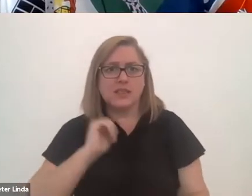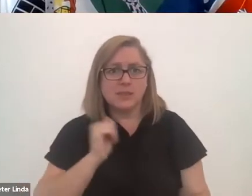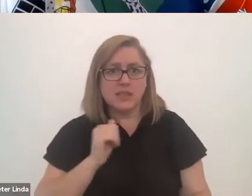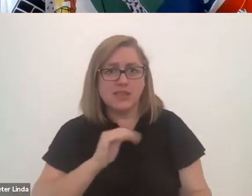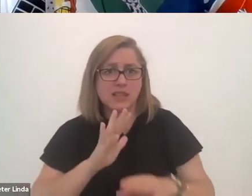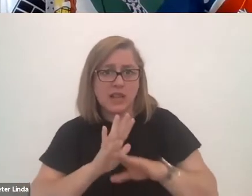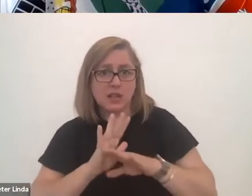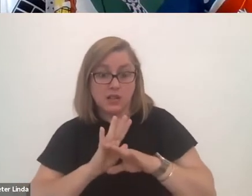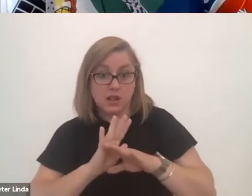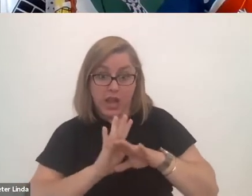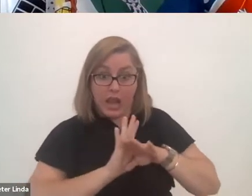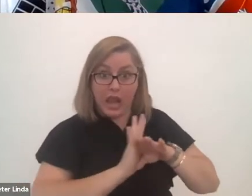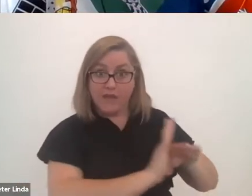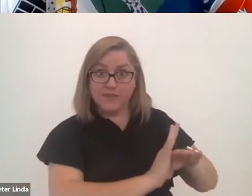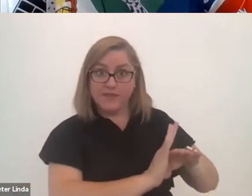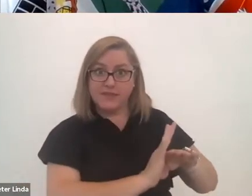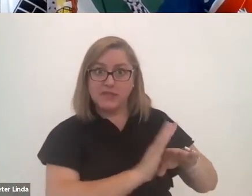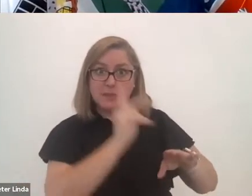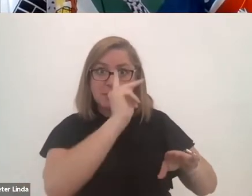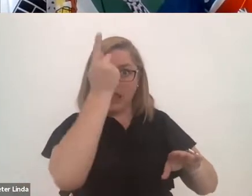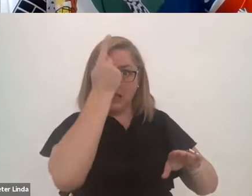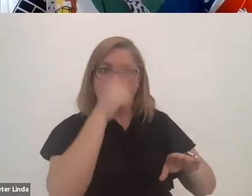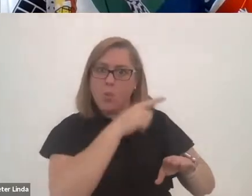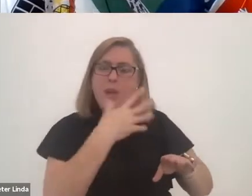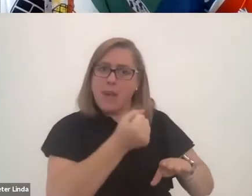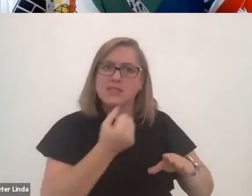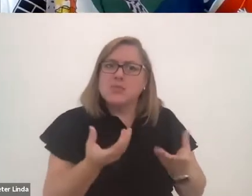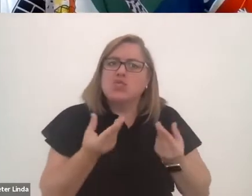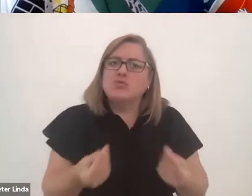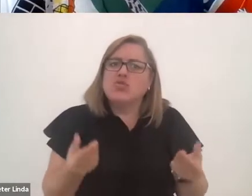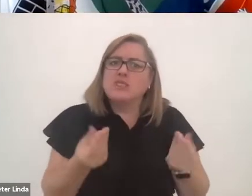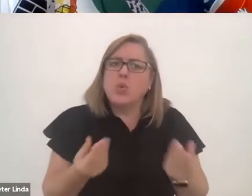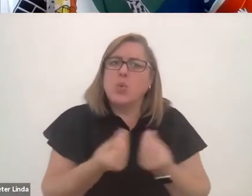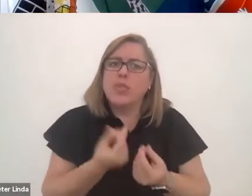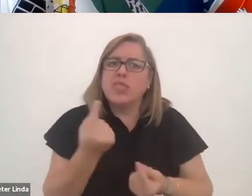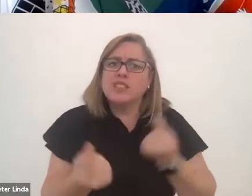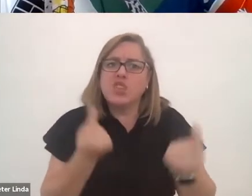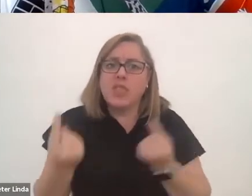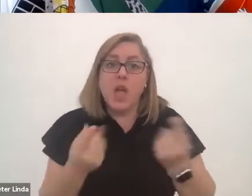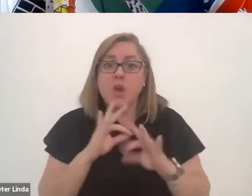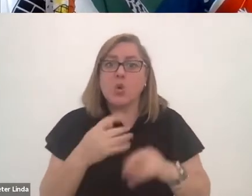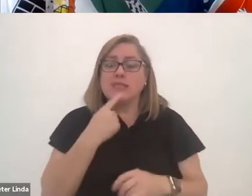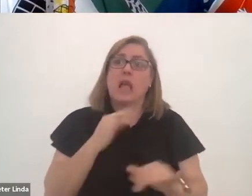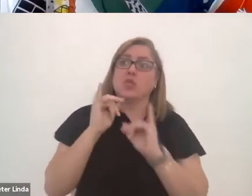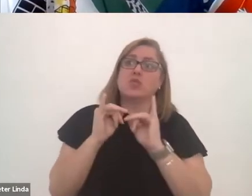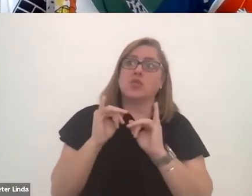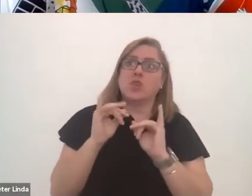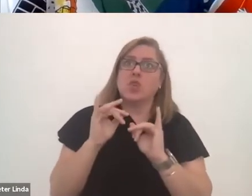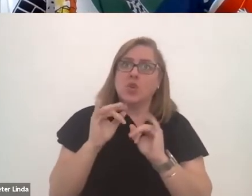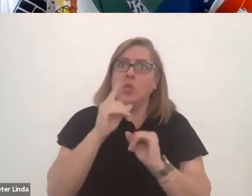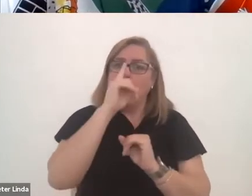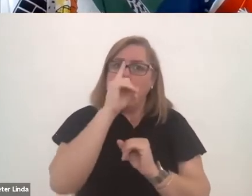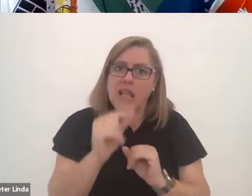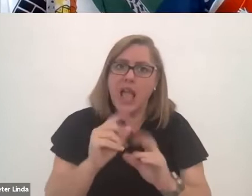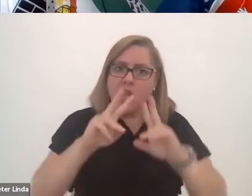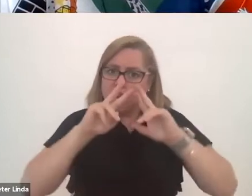left orientated circles. I think we just need to go easy on each other. I'm not saying we can't critique each other, but I just think,